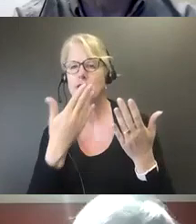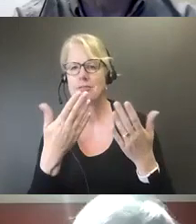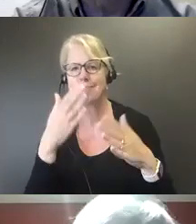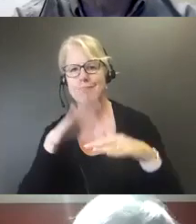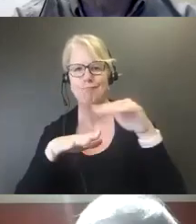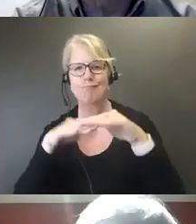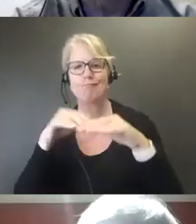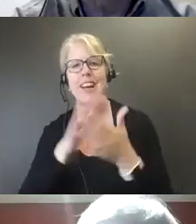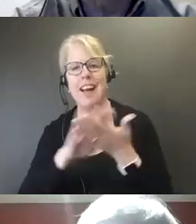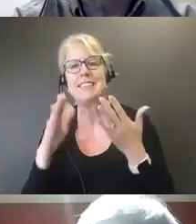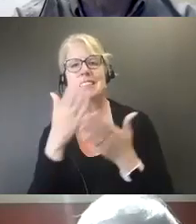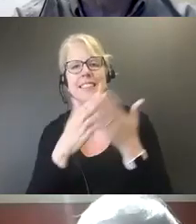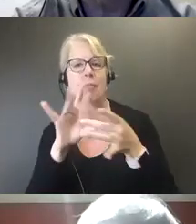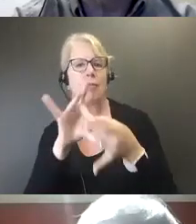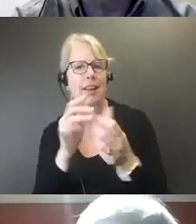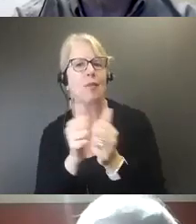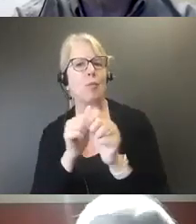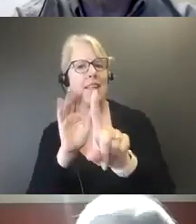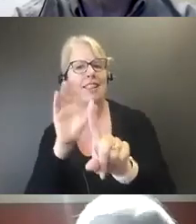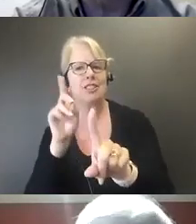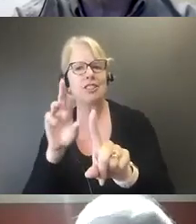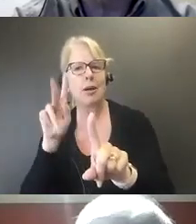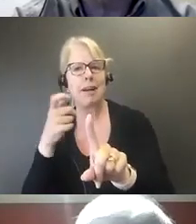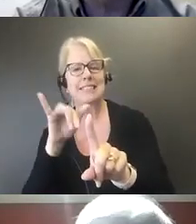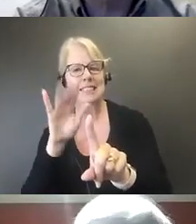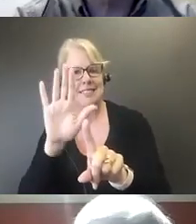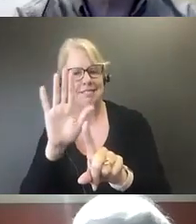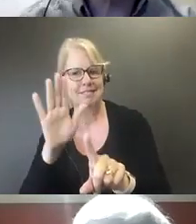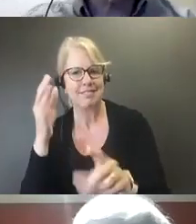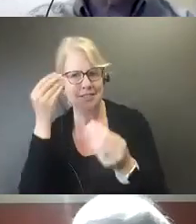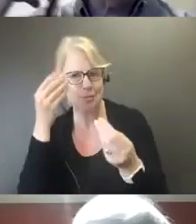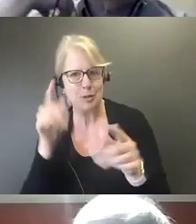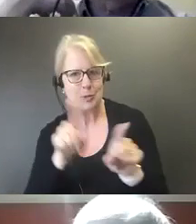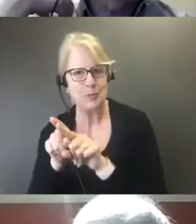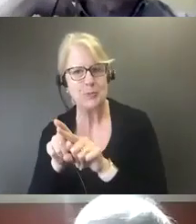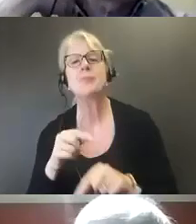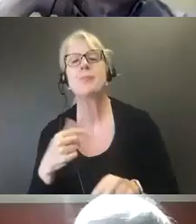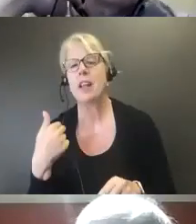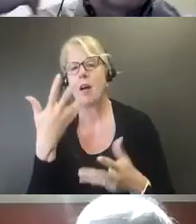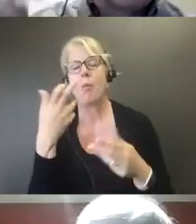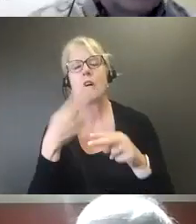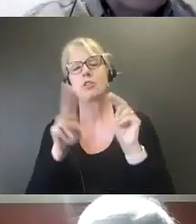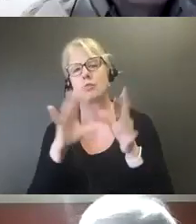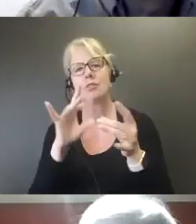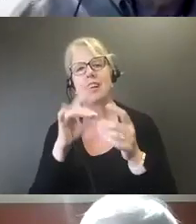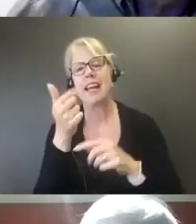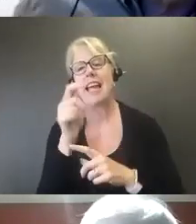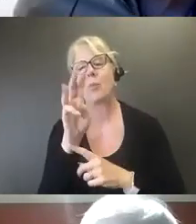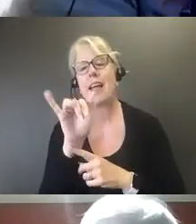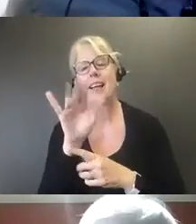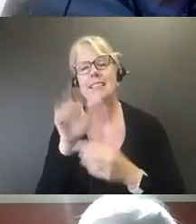with some of Dr. Puxty's findings as well. I do want to tell you a little bit about Gateway Center for Excellence in Rural